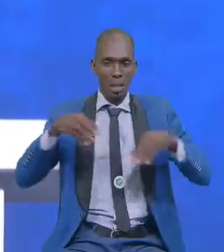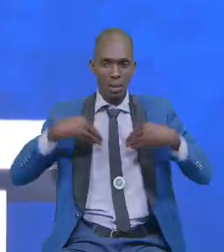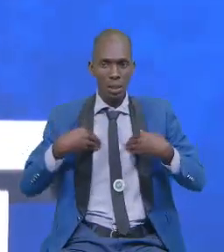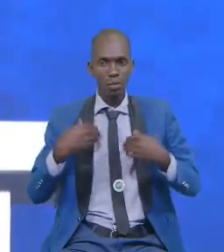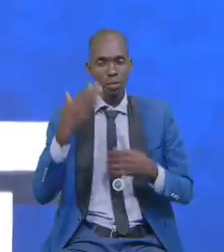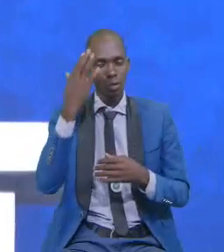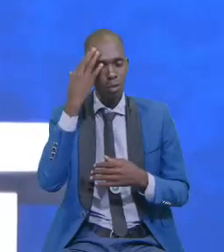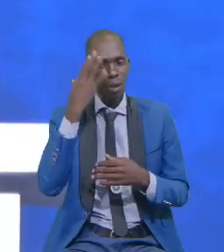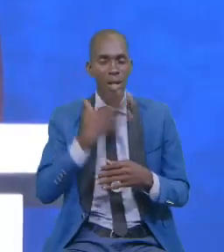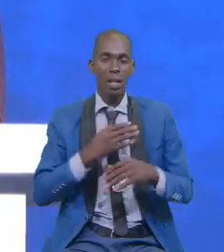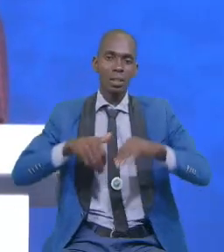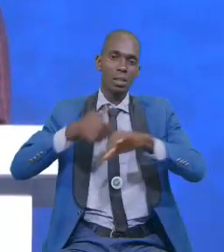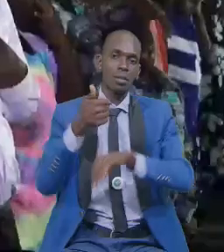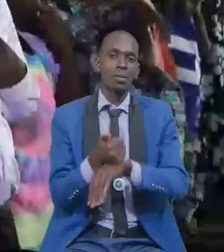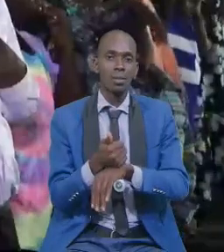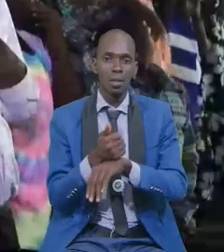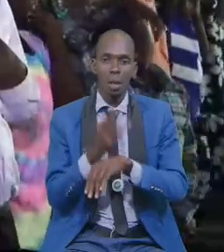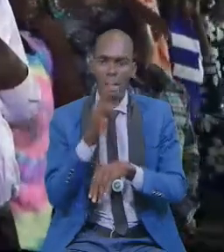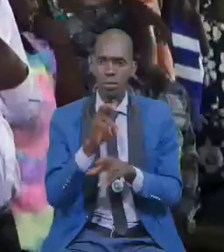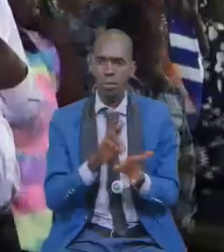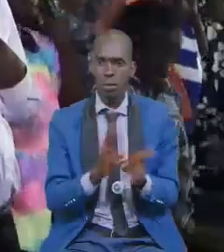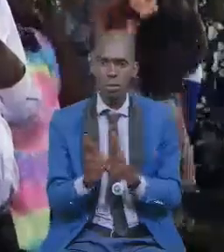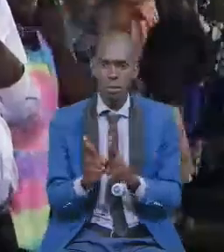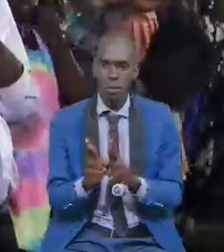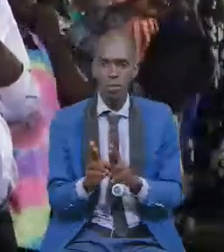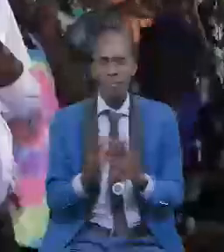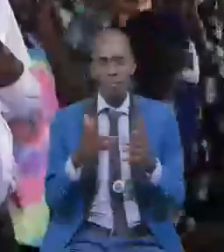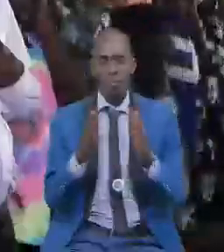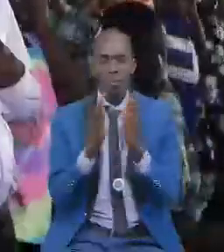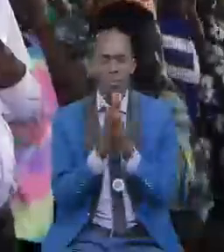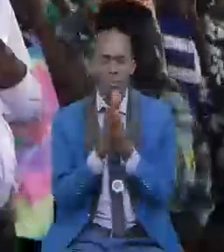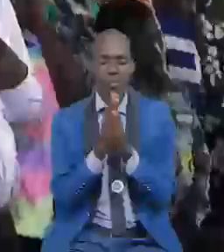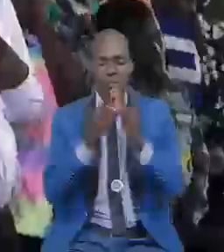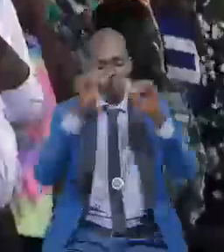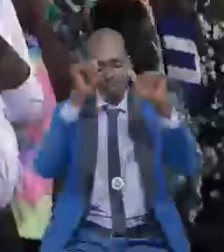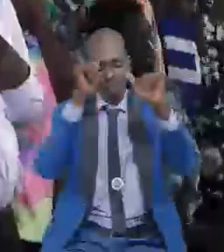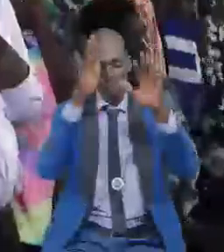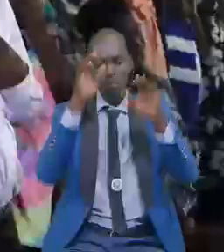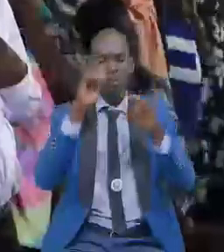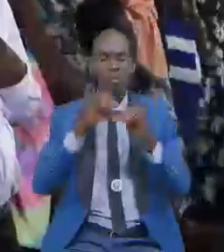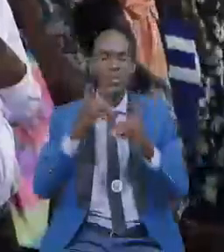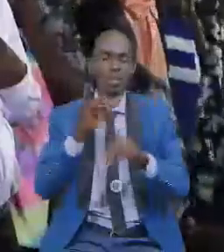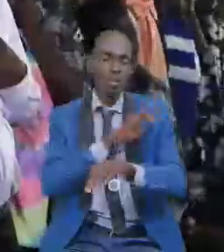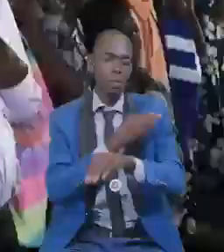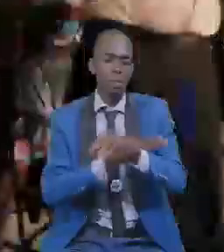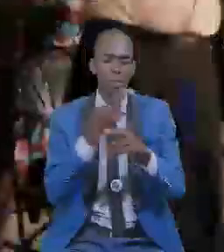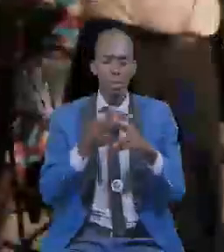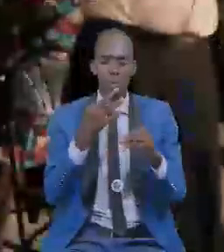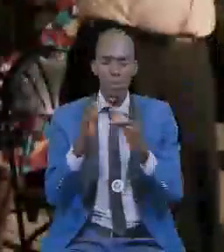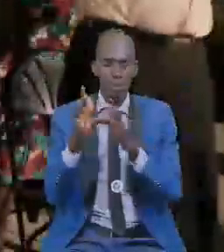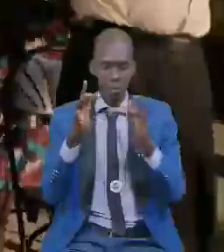affirm. Are we ready? Let's pray. Father, in the mighty name of